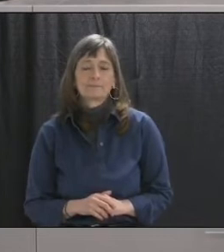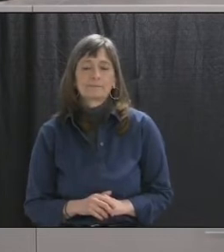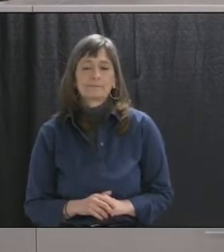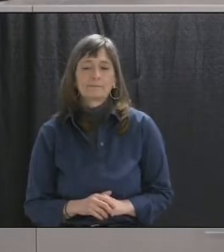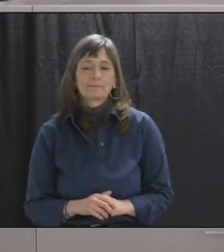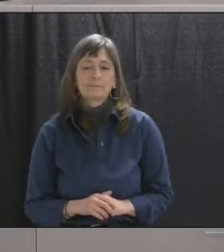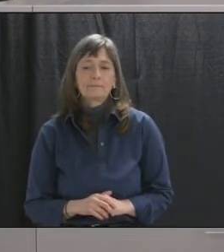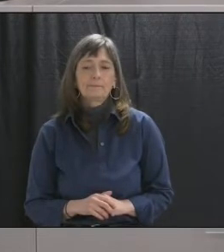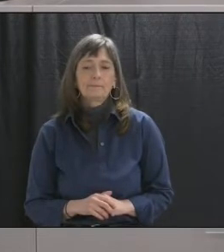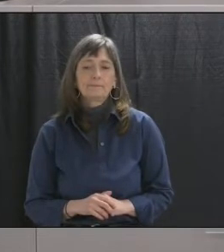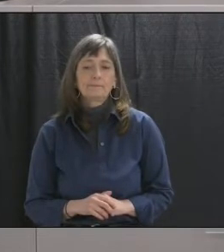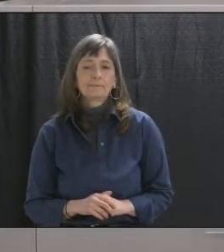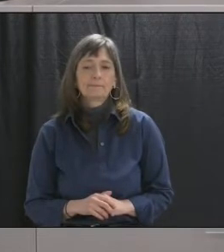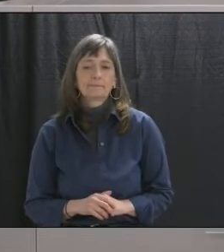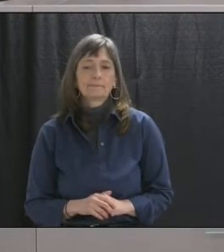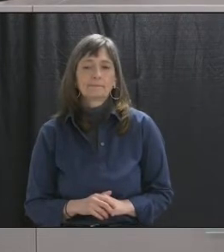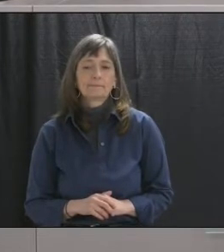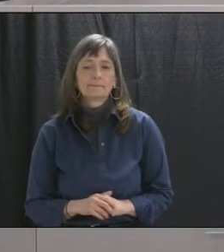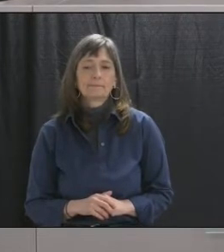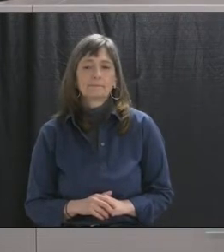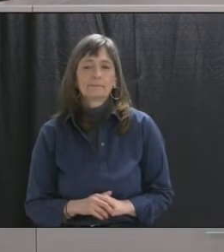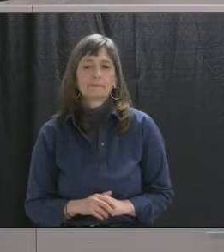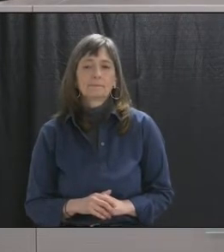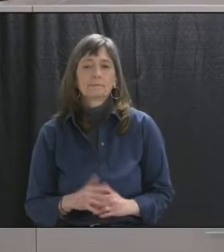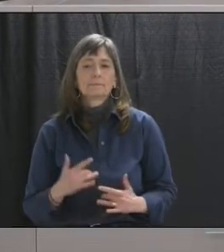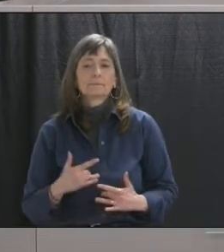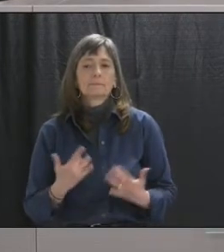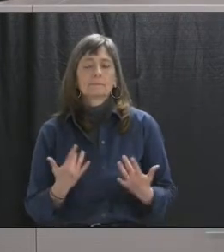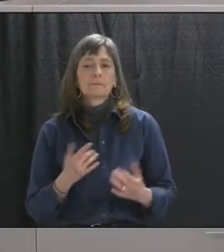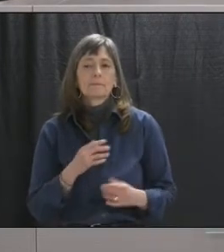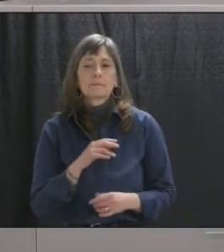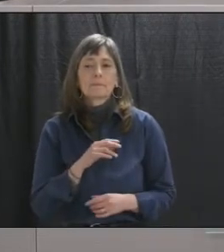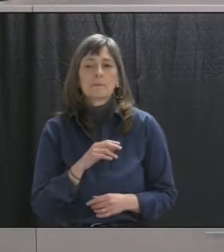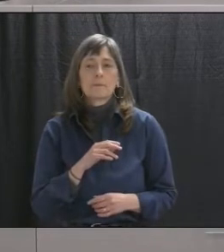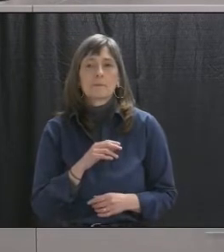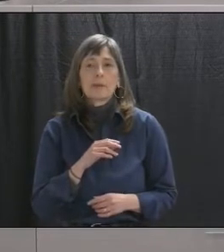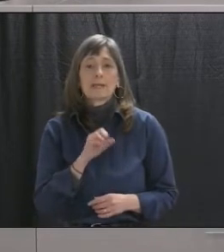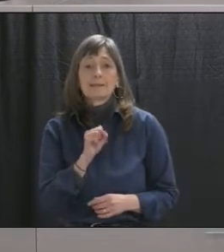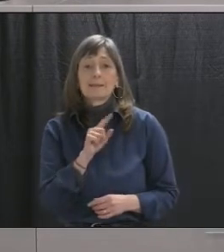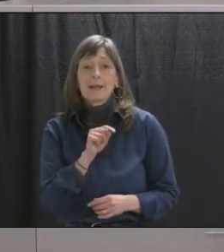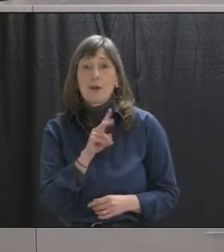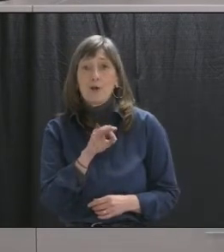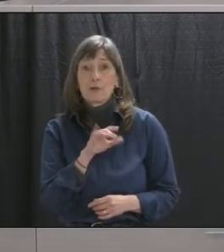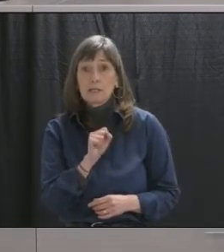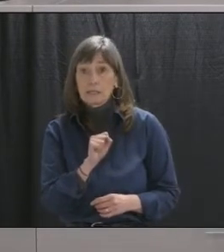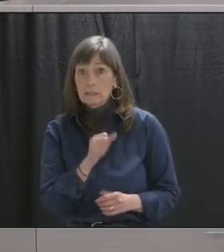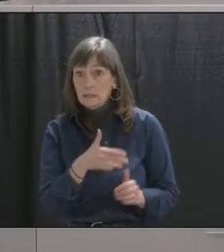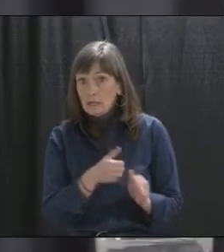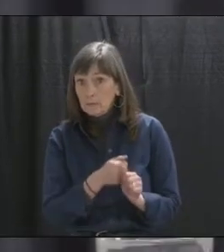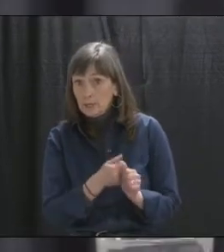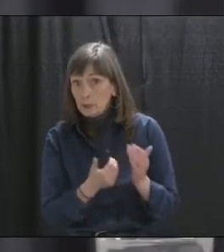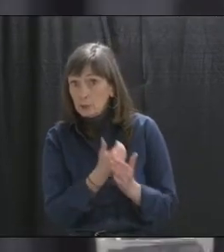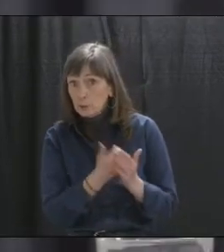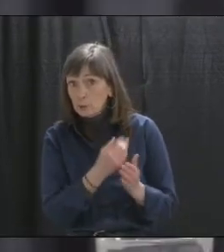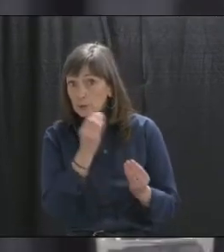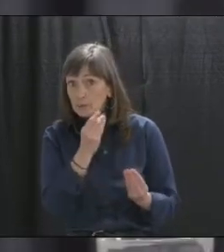Is there any update at the situation at the U.S. Memorial Health Center in St. Lawrence? Only that we have